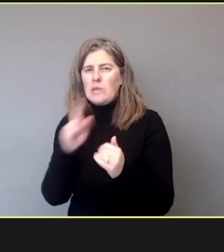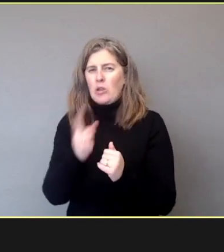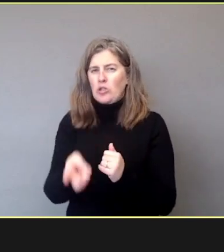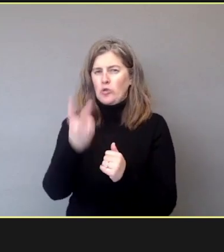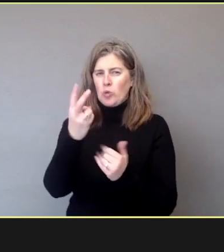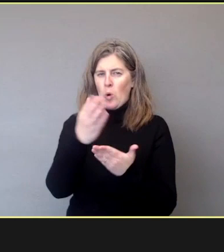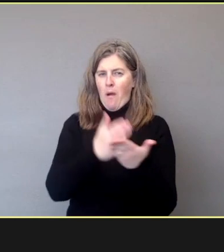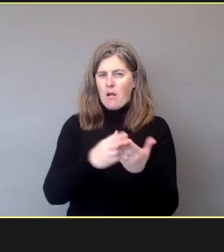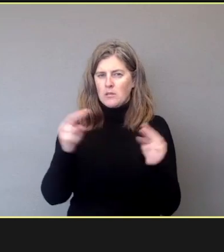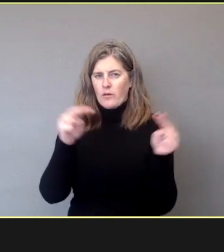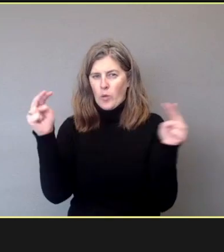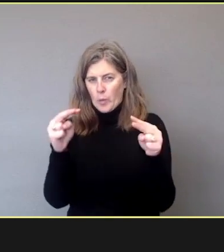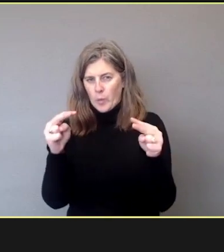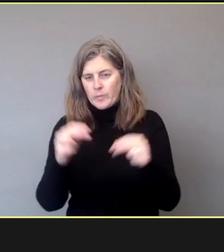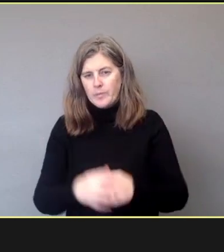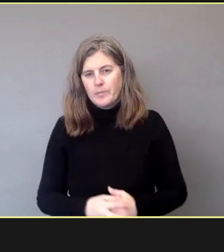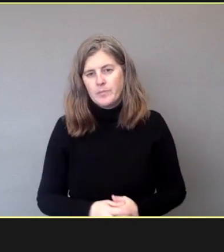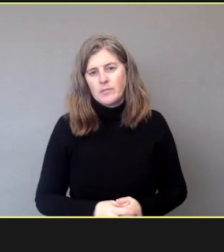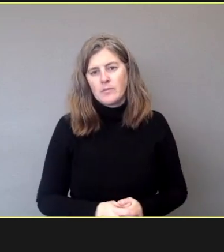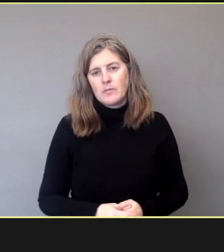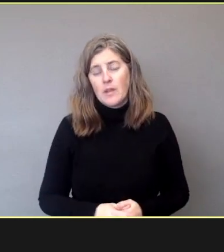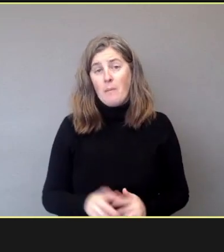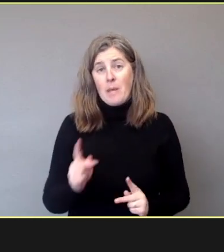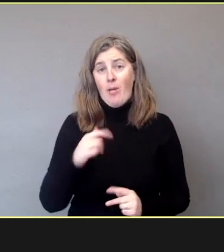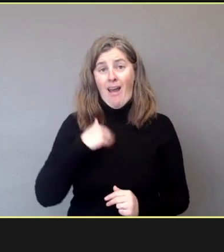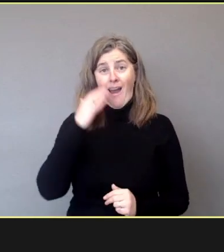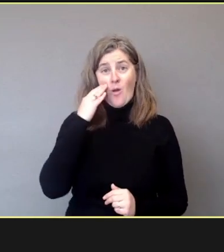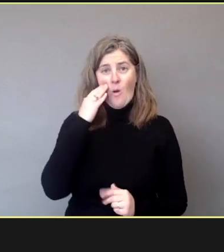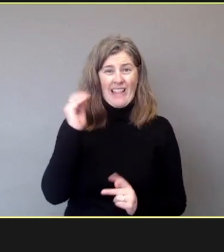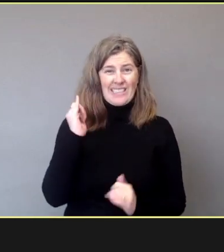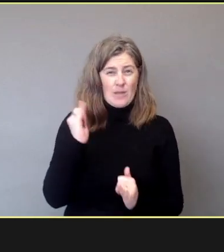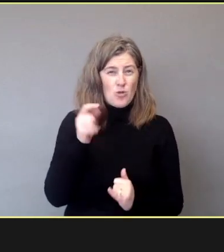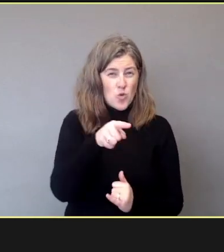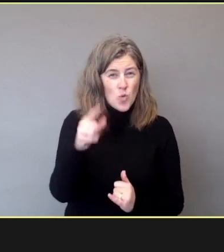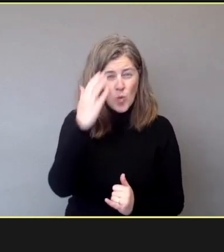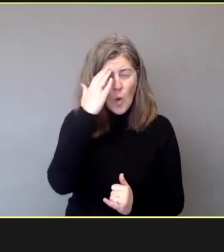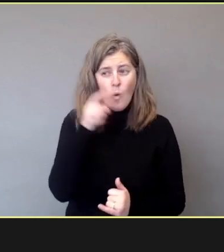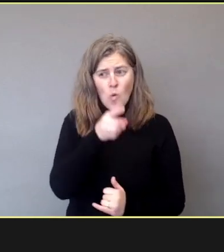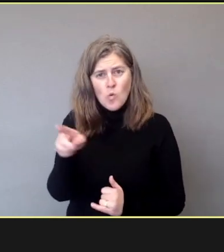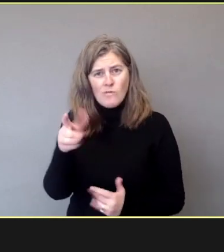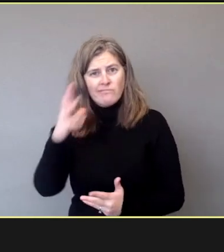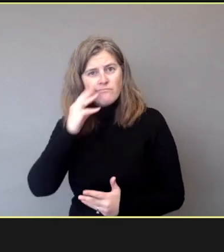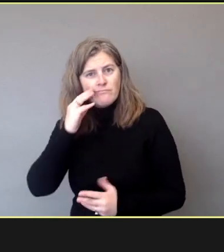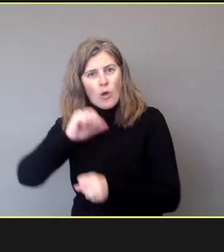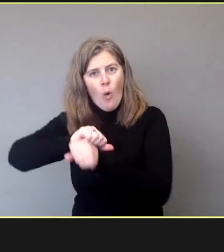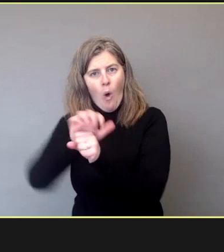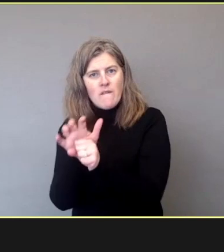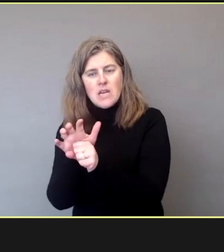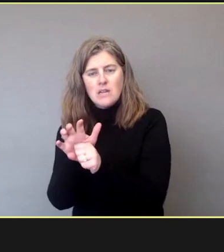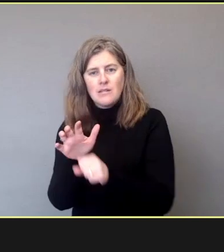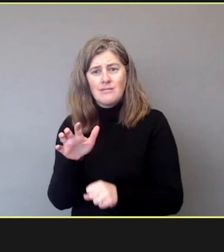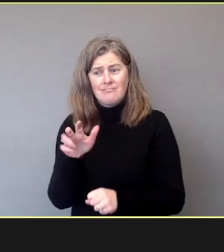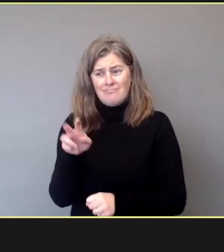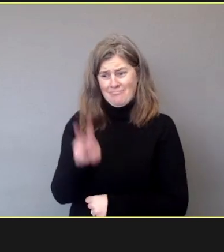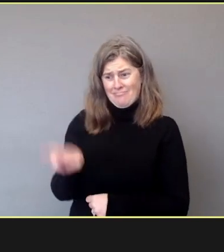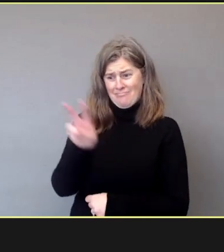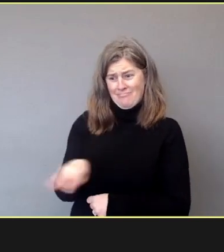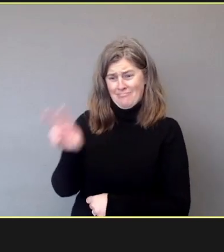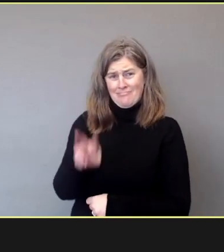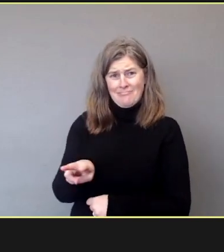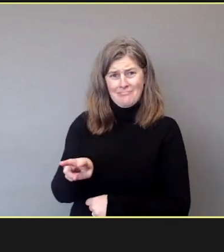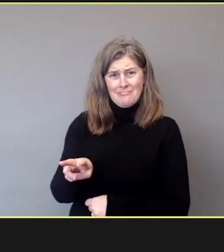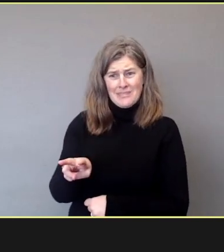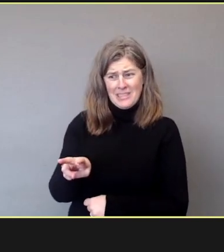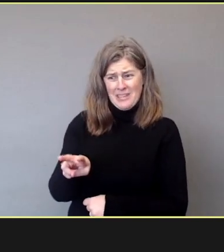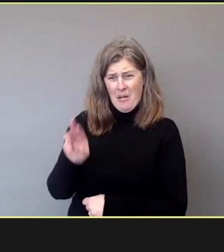that. The people I know, like the people who've had COVID, I would not describe it as a physician as being a